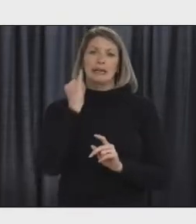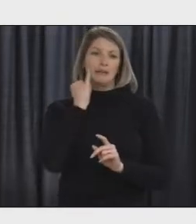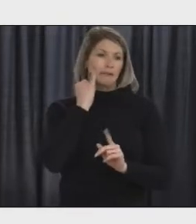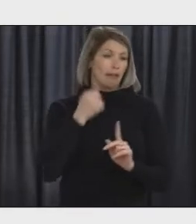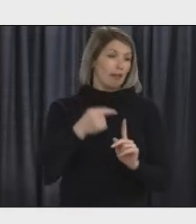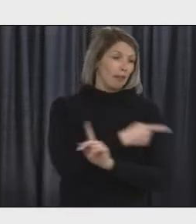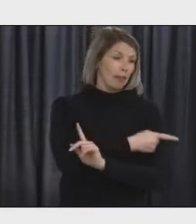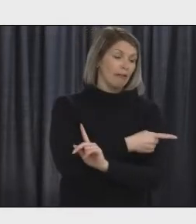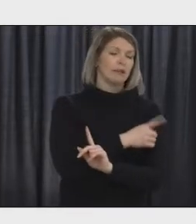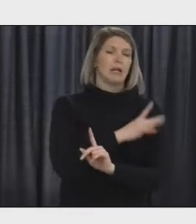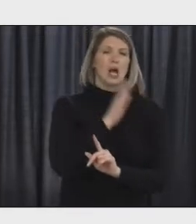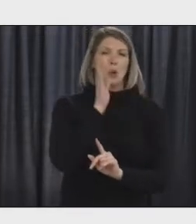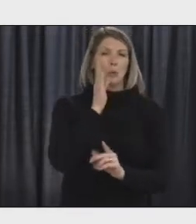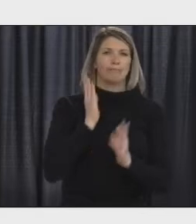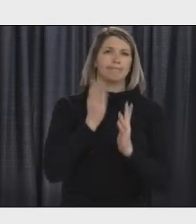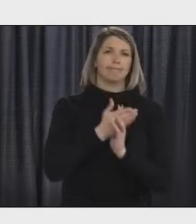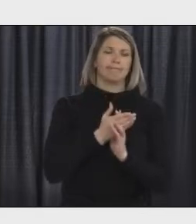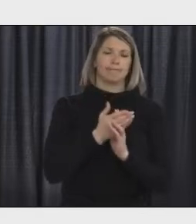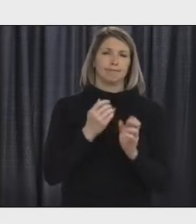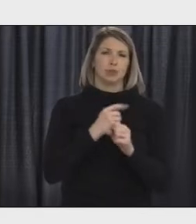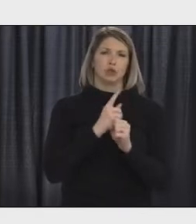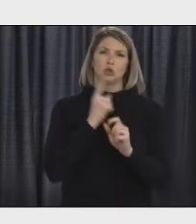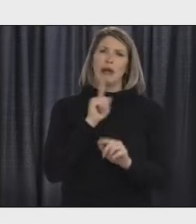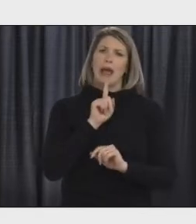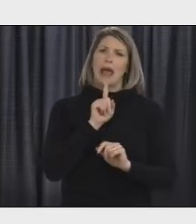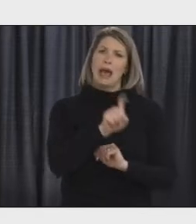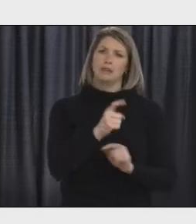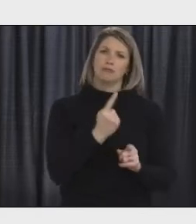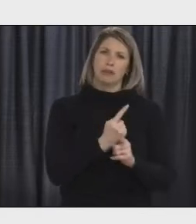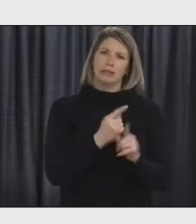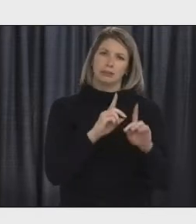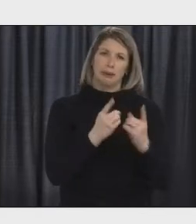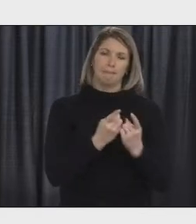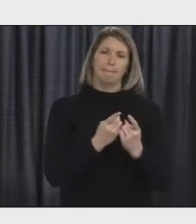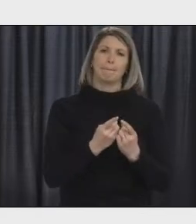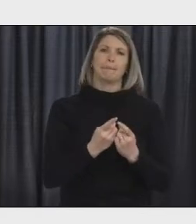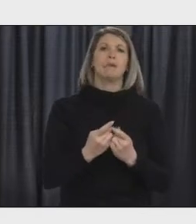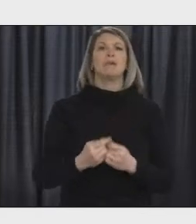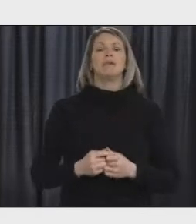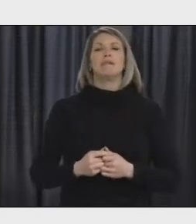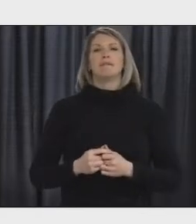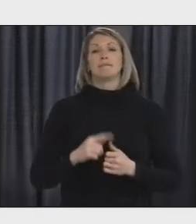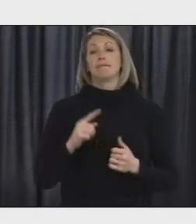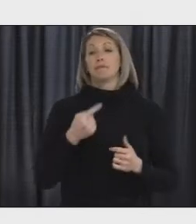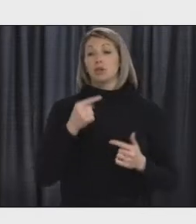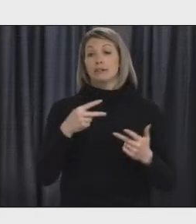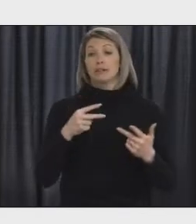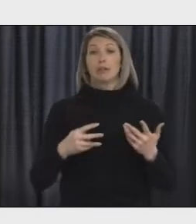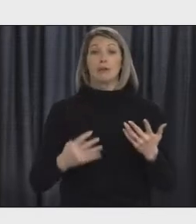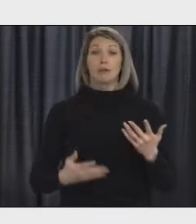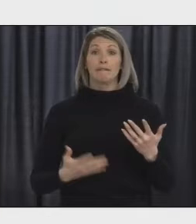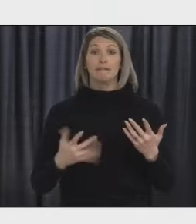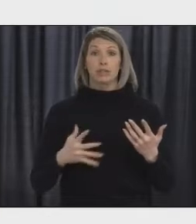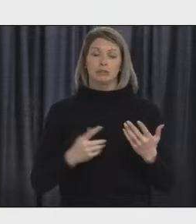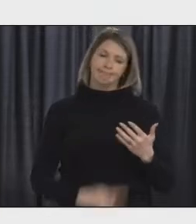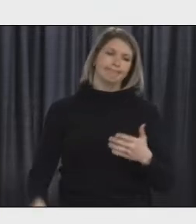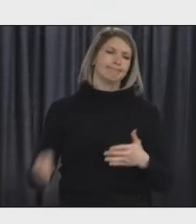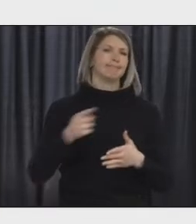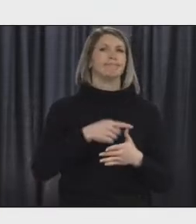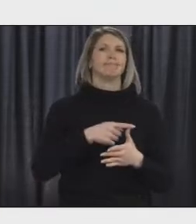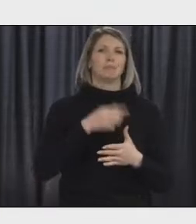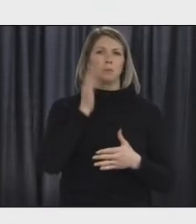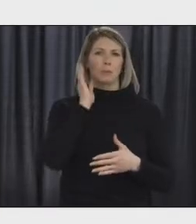response. Reporters will ask questions in the order in which they registered for today's call. We will run through the telephone queue, and I will call